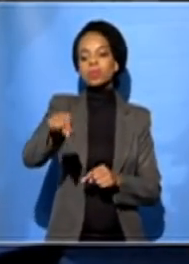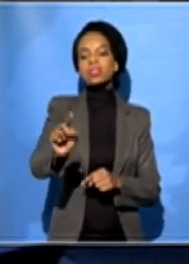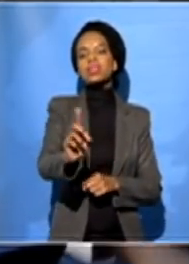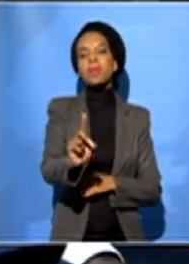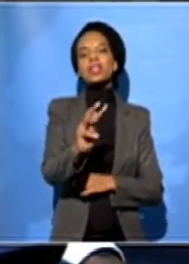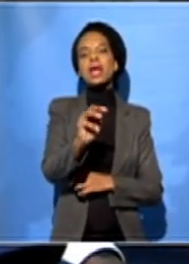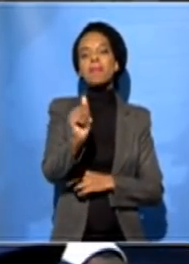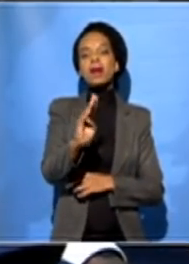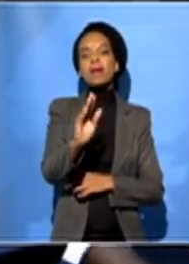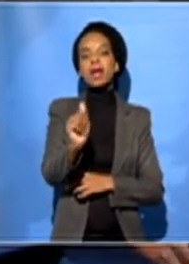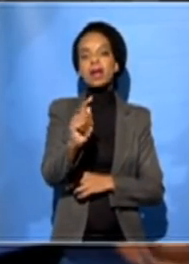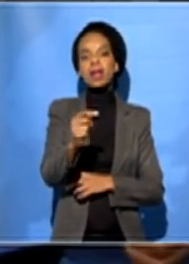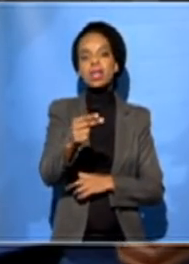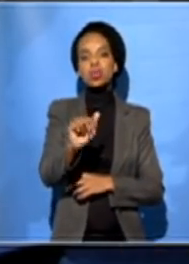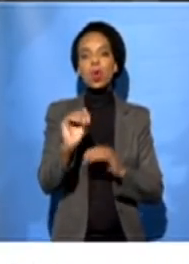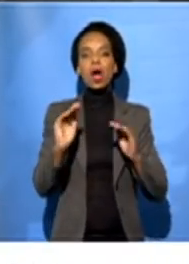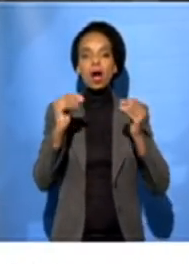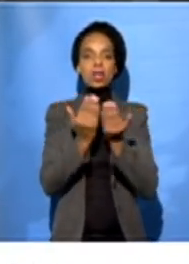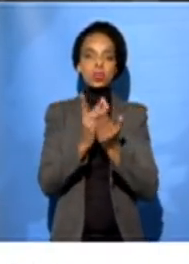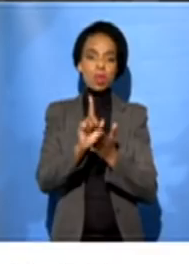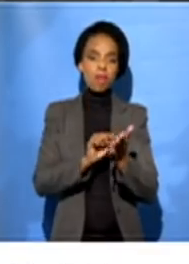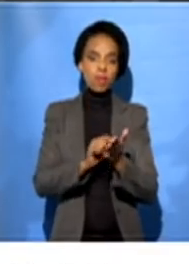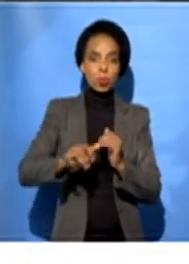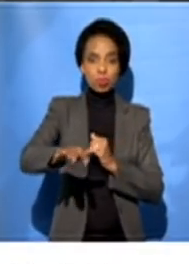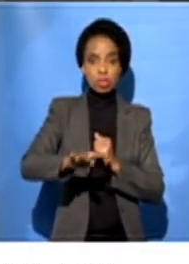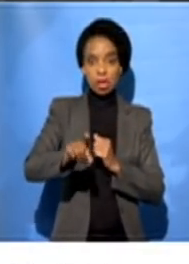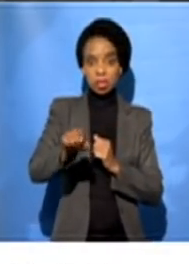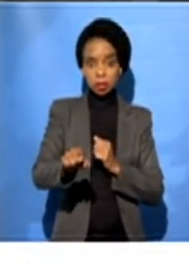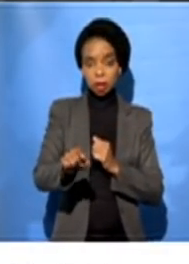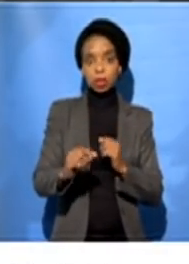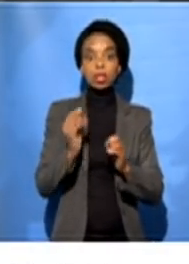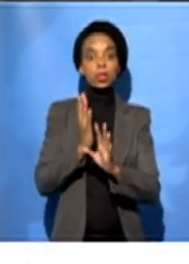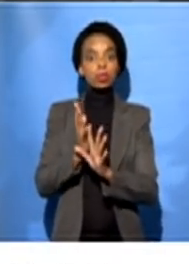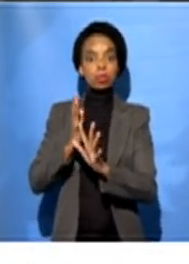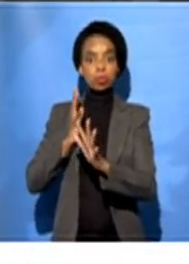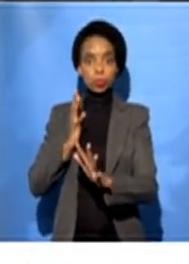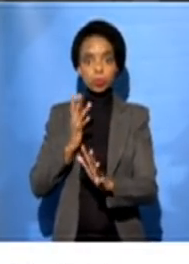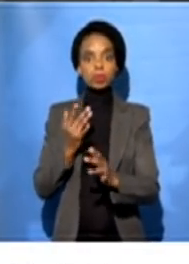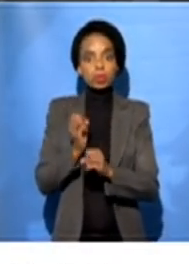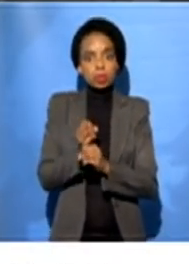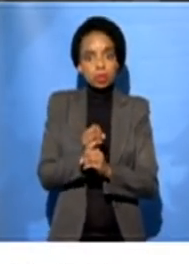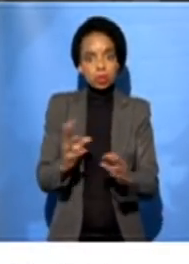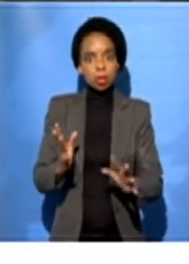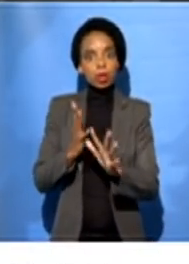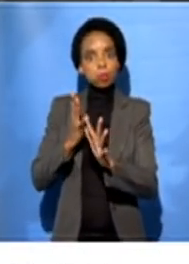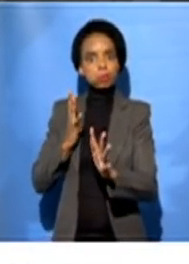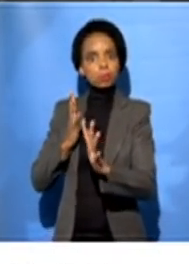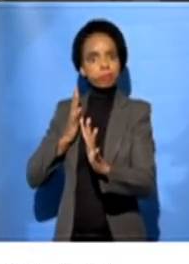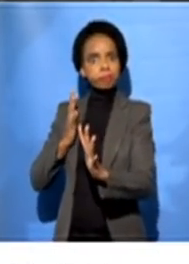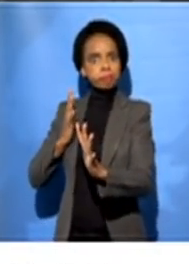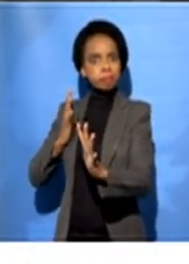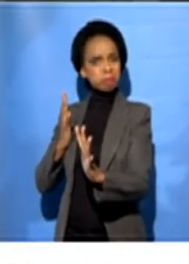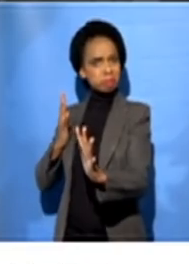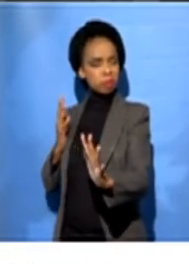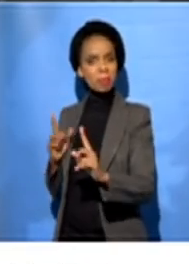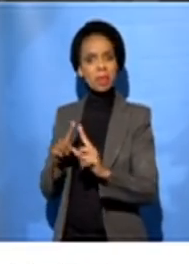High School voting station. Well, there were queues which are starting to build up to become longer, but then it was very